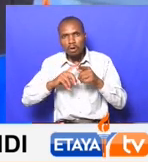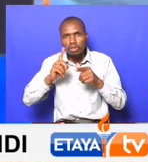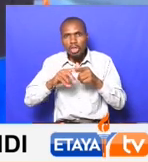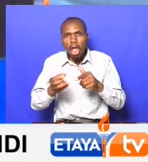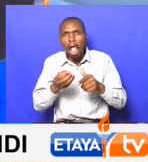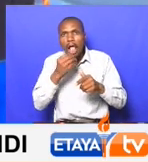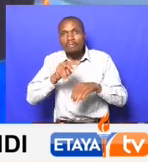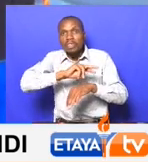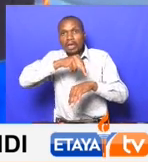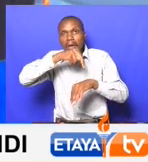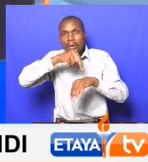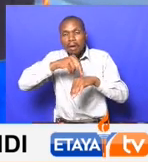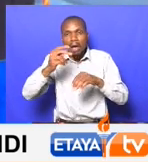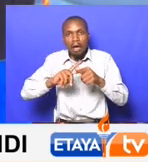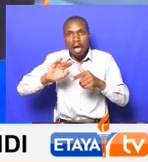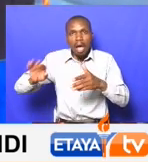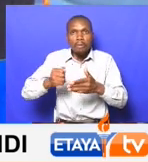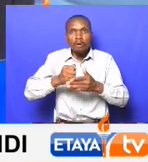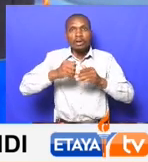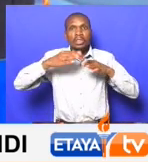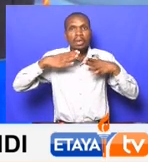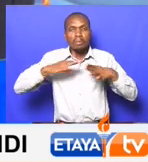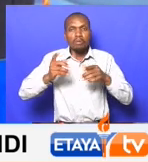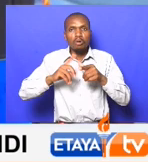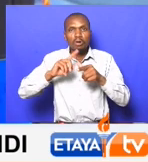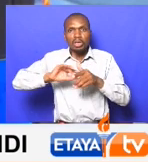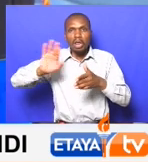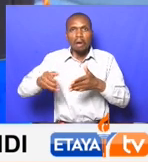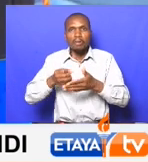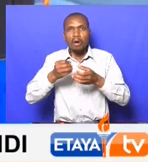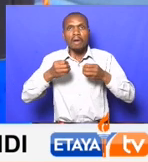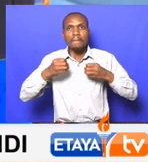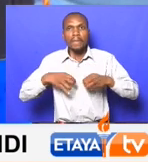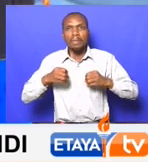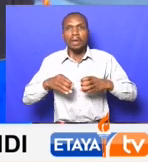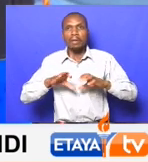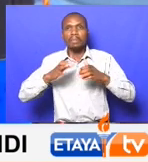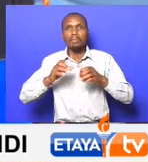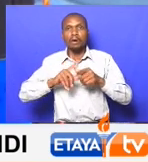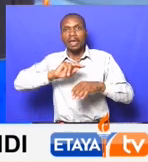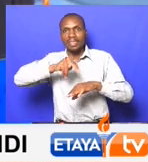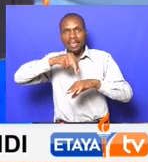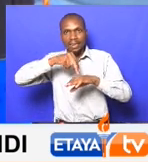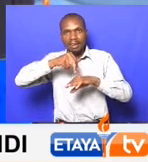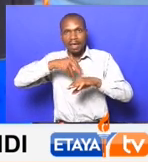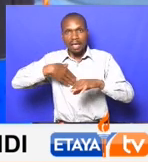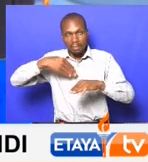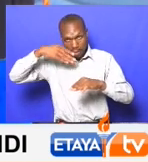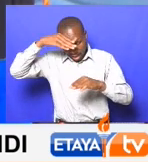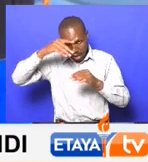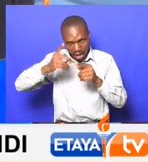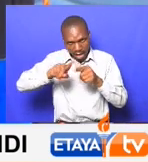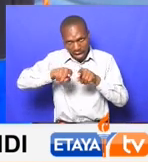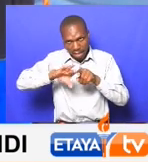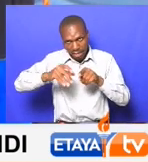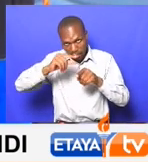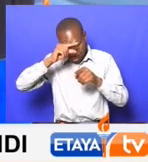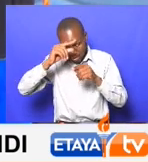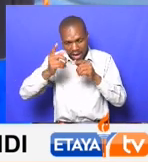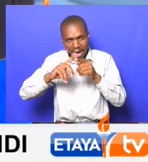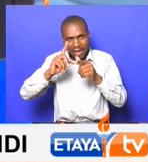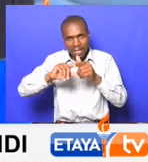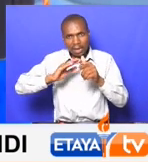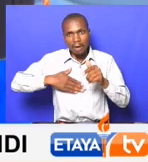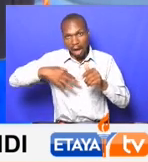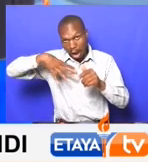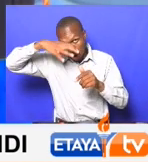nation, employing our people, employing many people in the nation is our objective. As a county, our objective